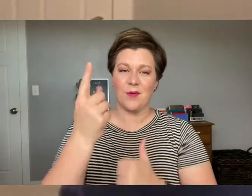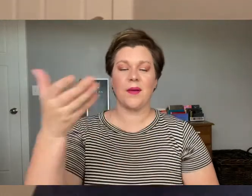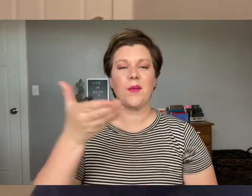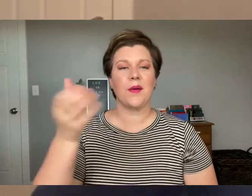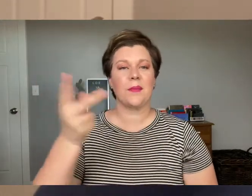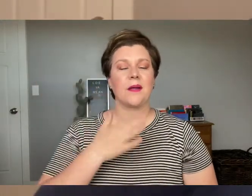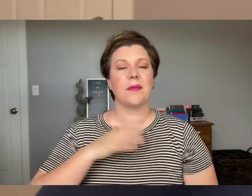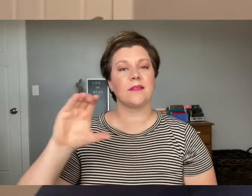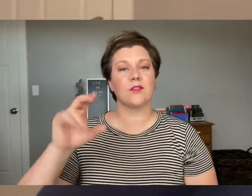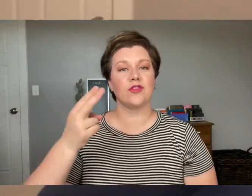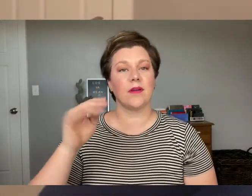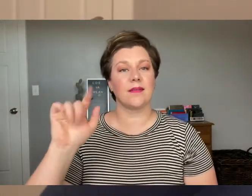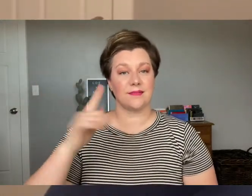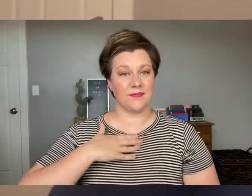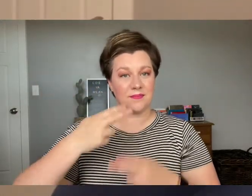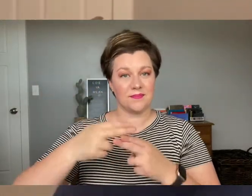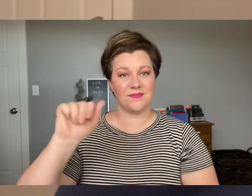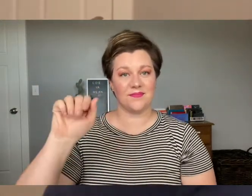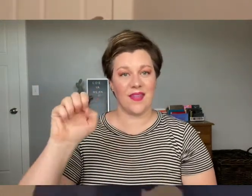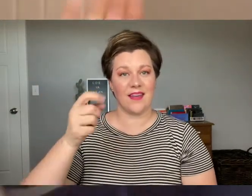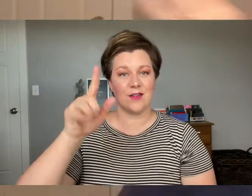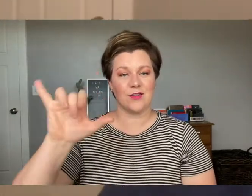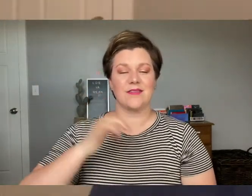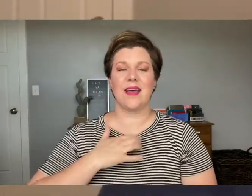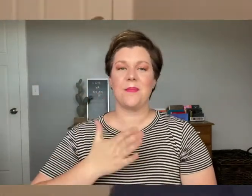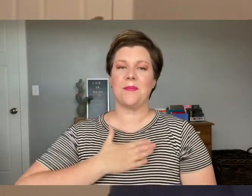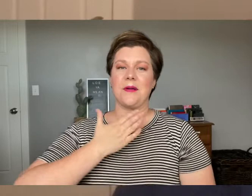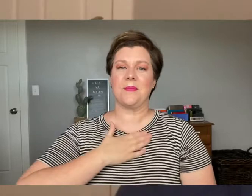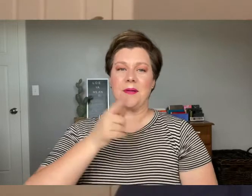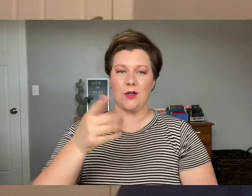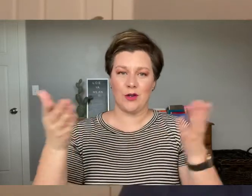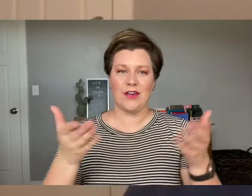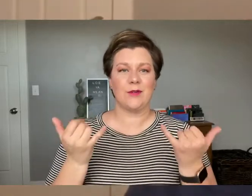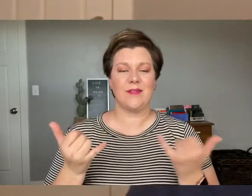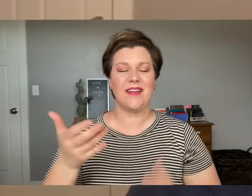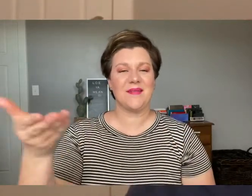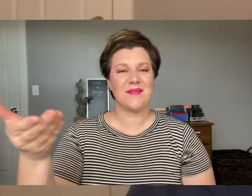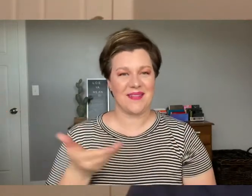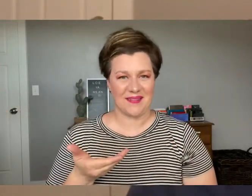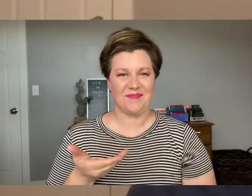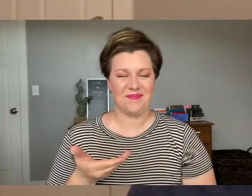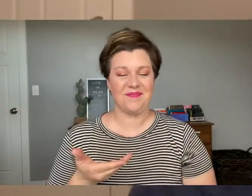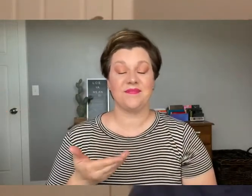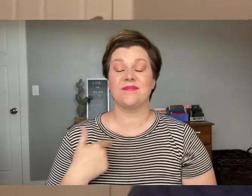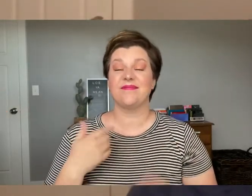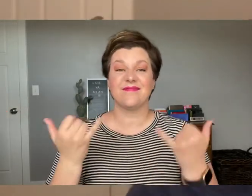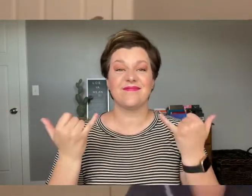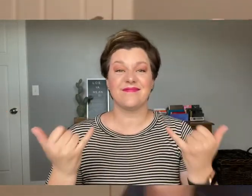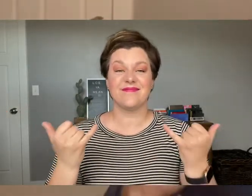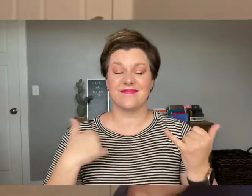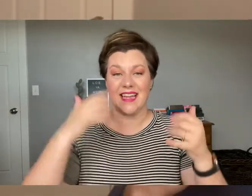Hello everyone, welcome back to my channel. My name is Ashley and I am happy that you're here.